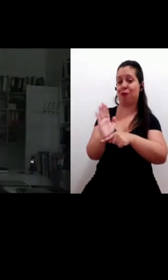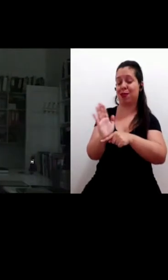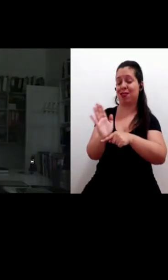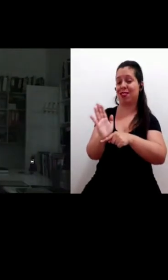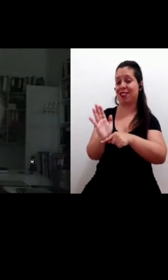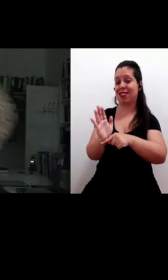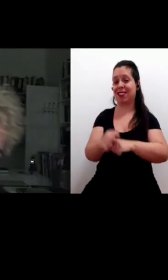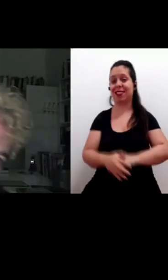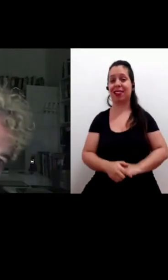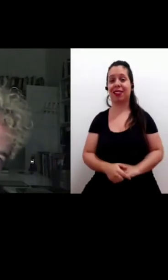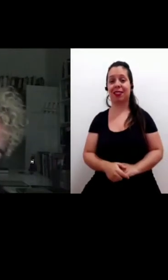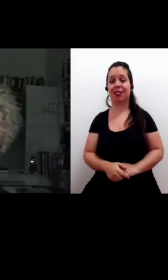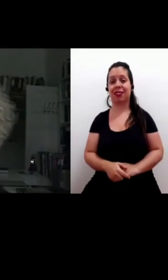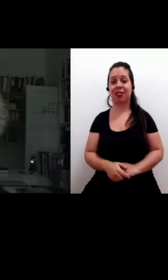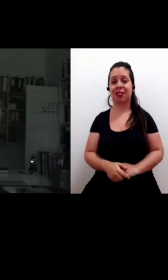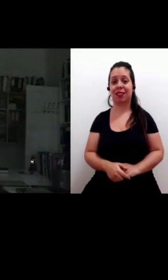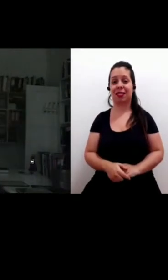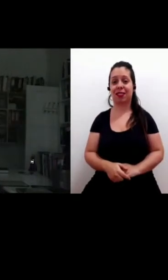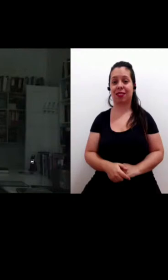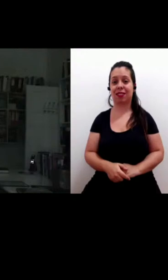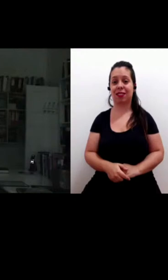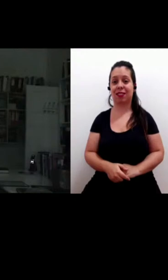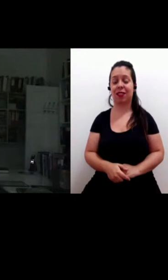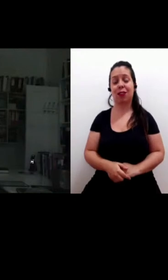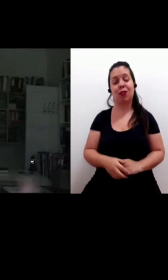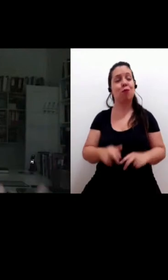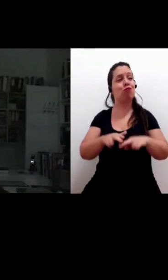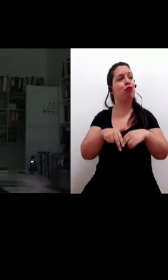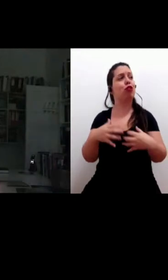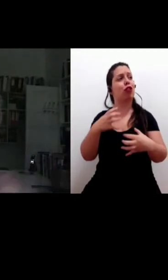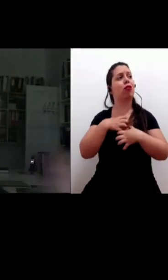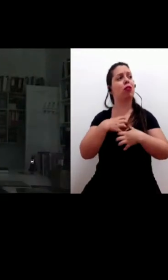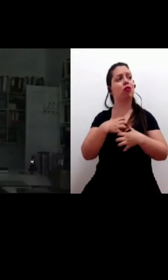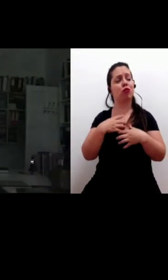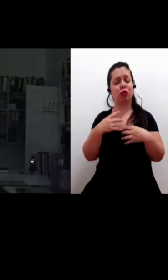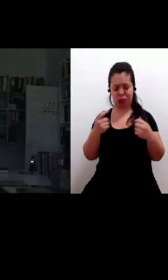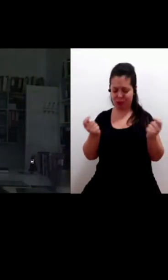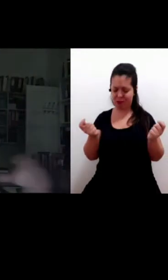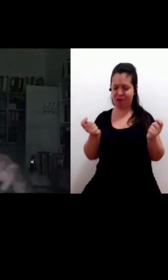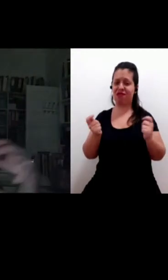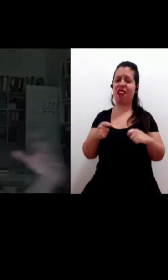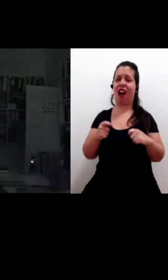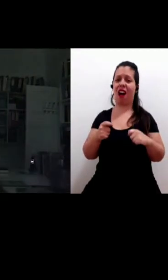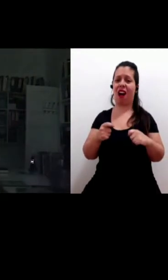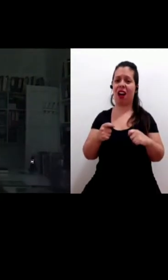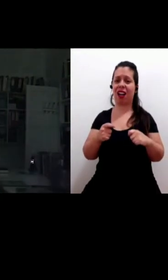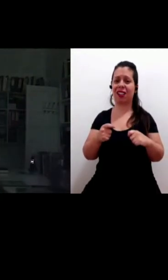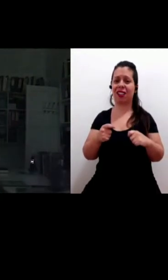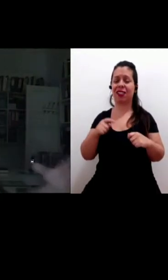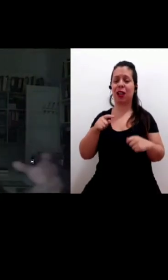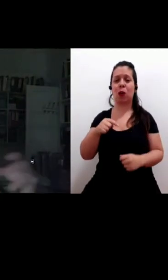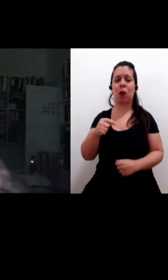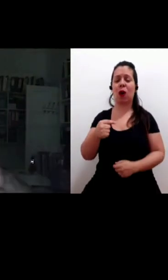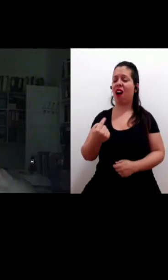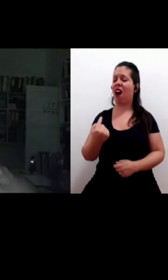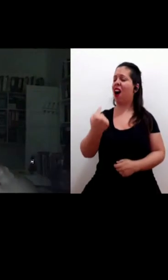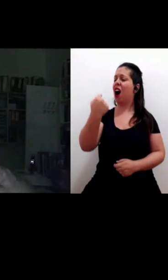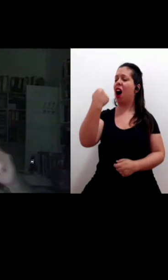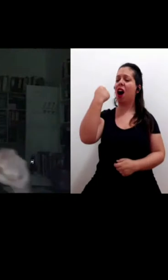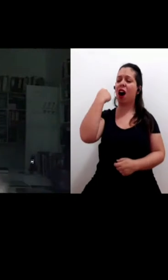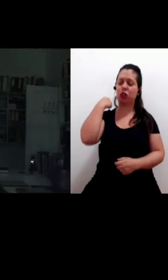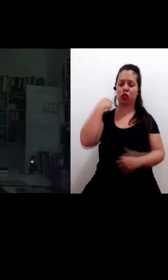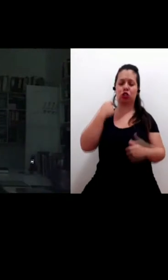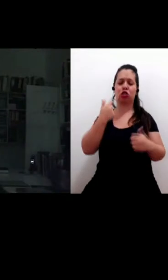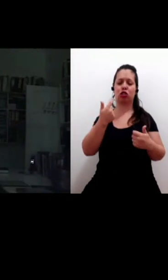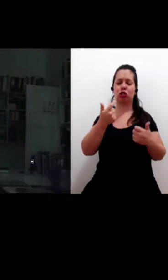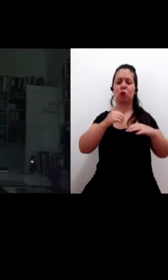emboldened and determined to do this. And this, as you say, long before Me Too, long before Weinstein was happening,